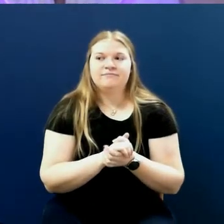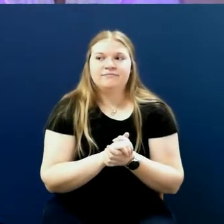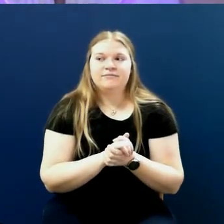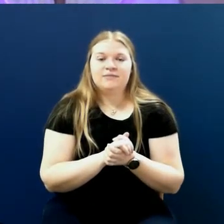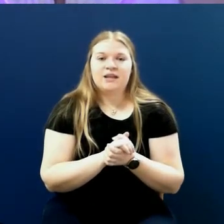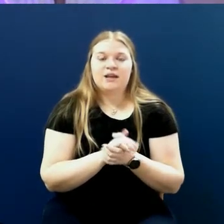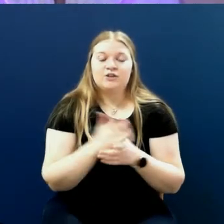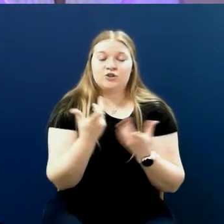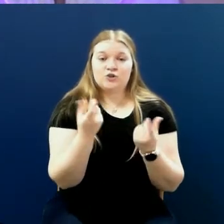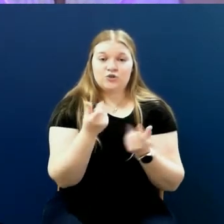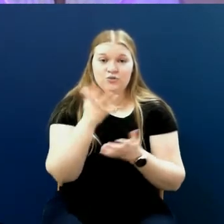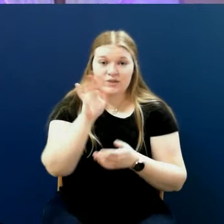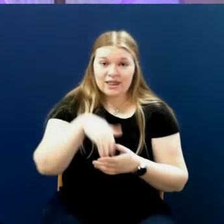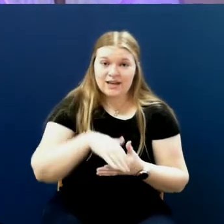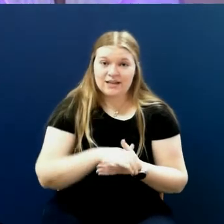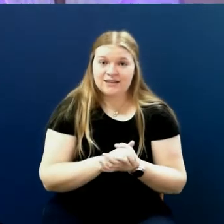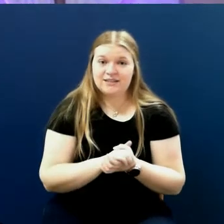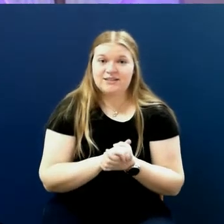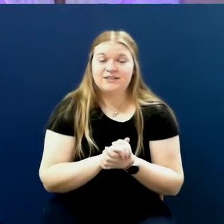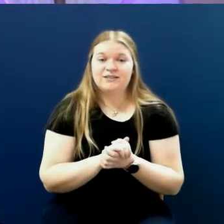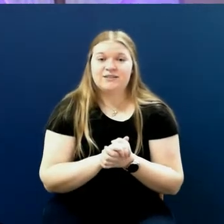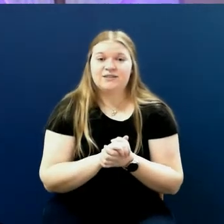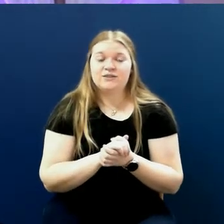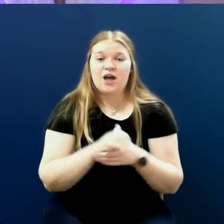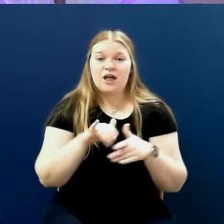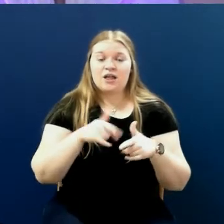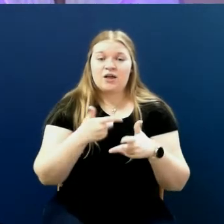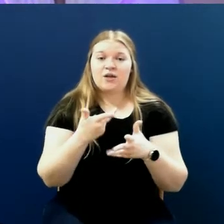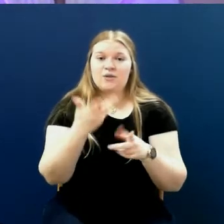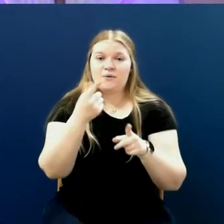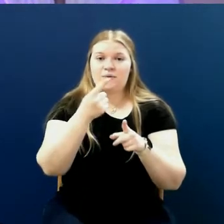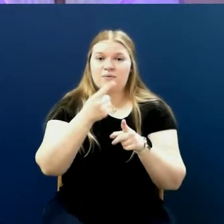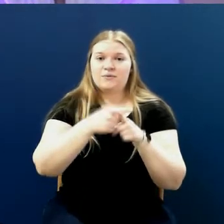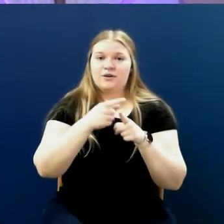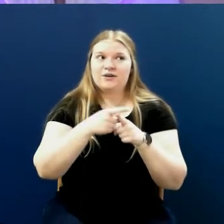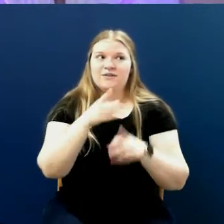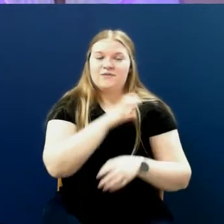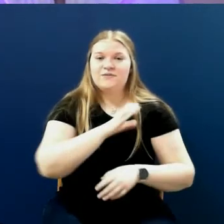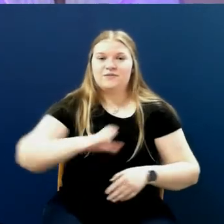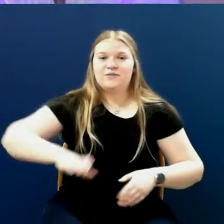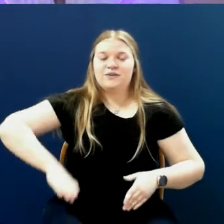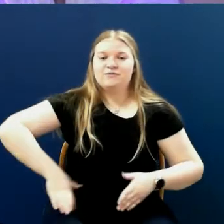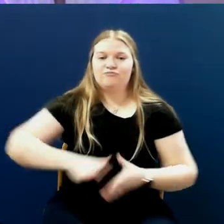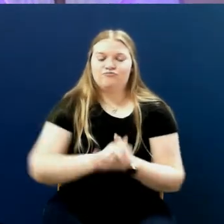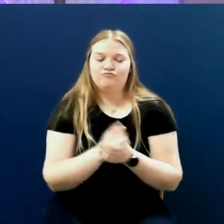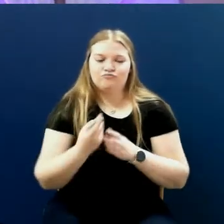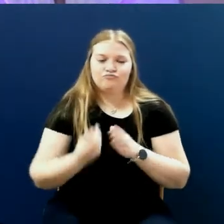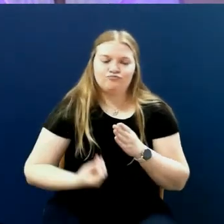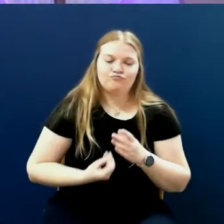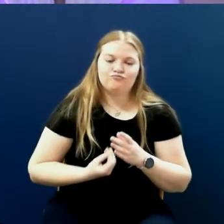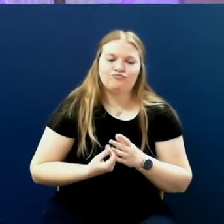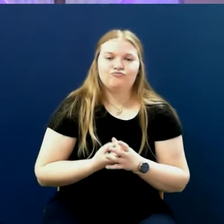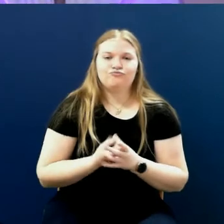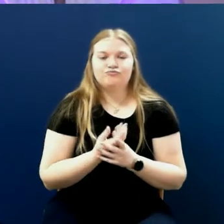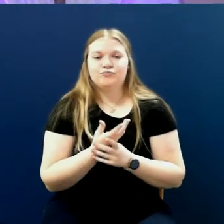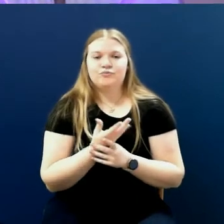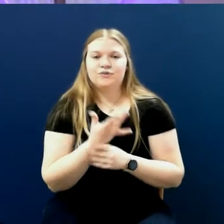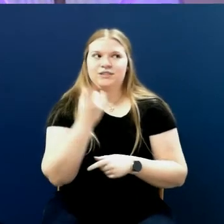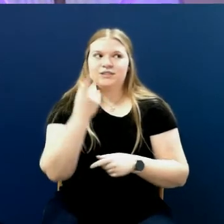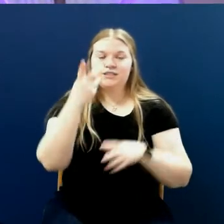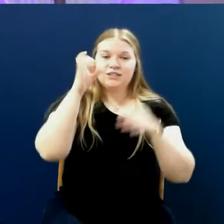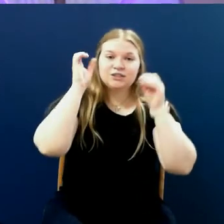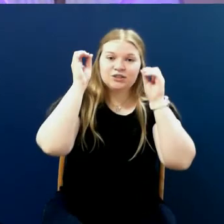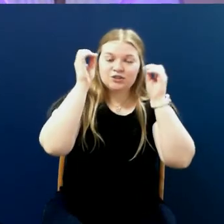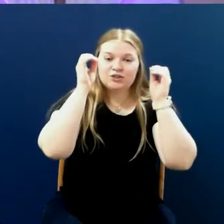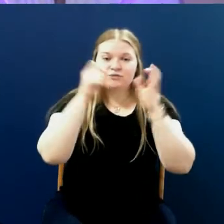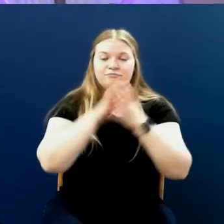And as you do that, you can let the word of Christ dwell in you richly in all wisdom, teaching